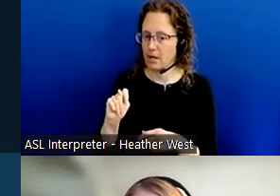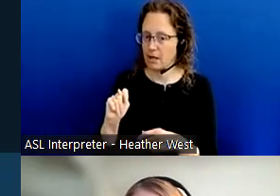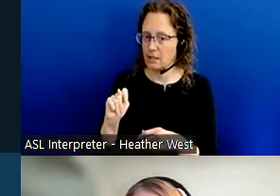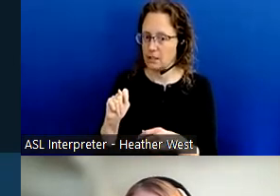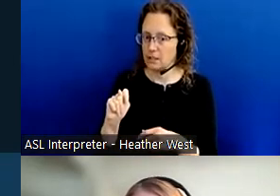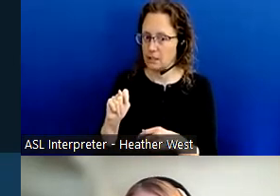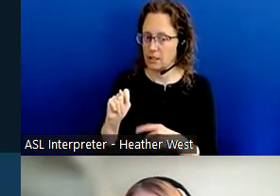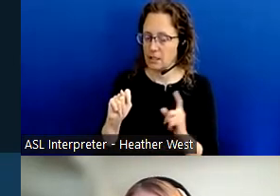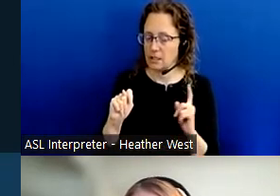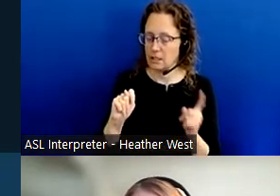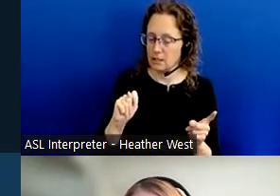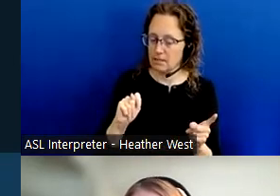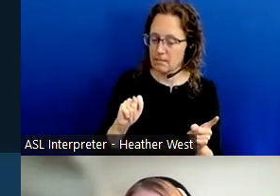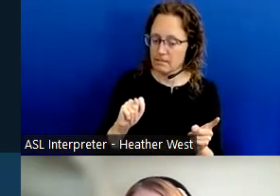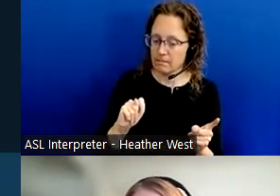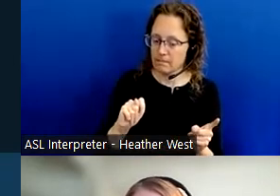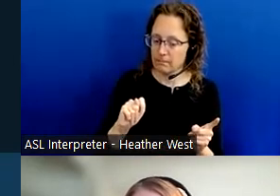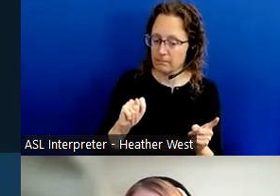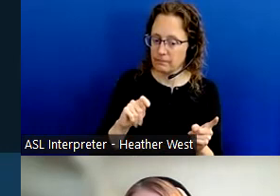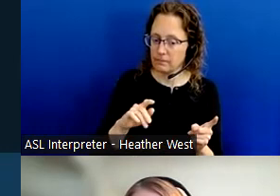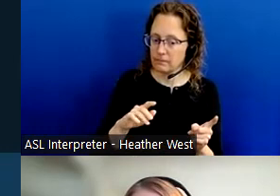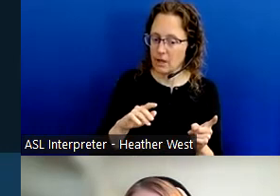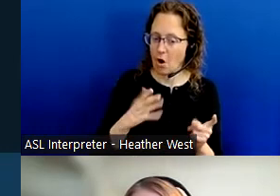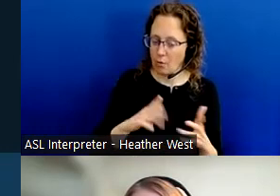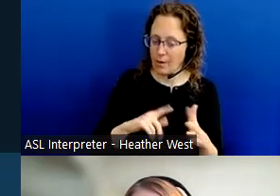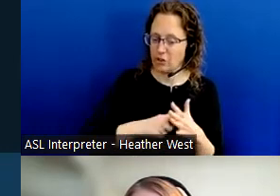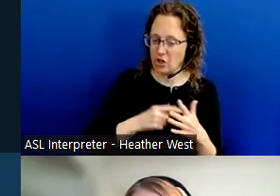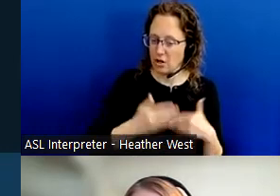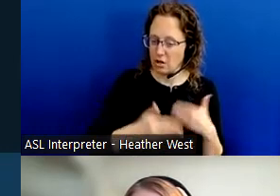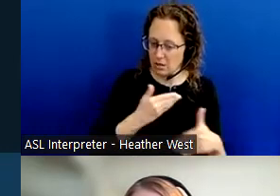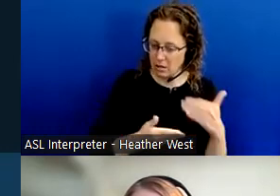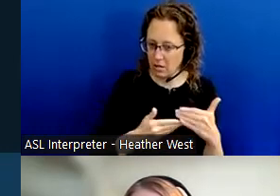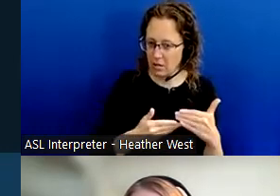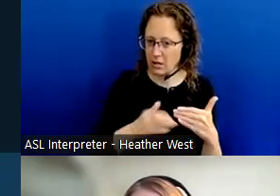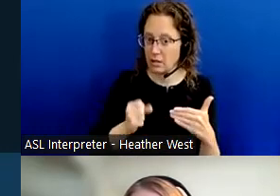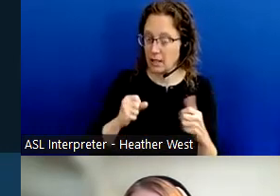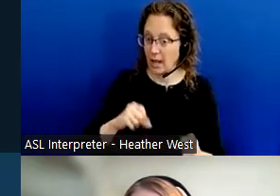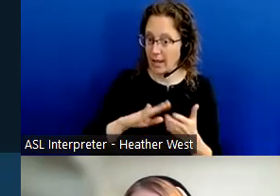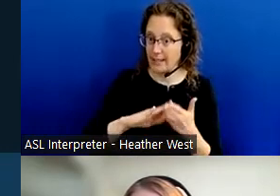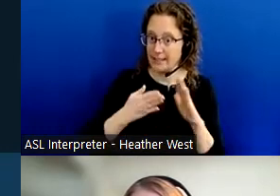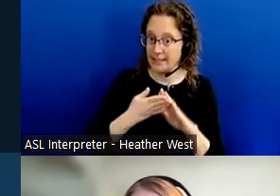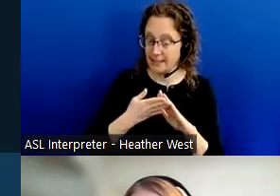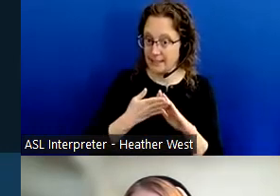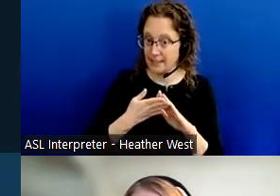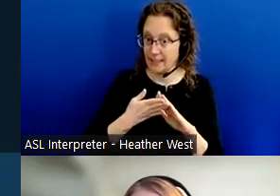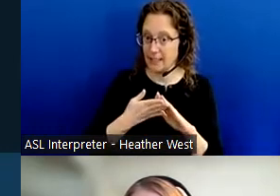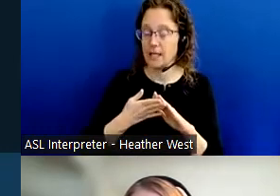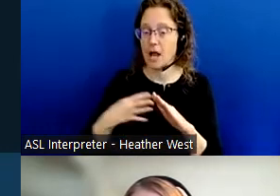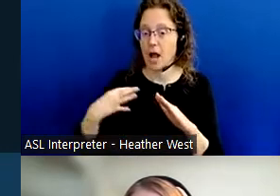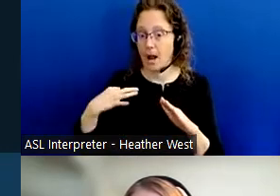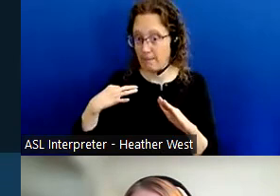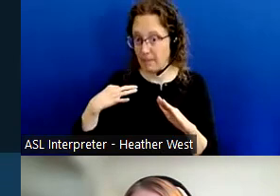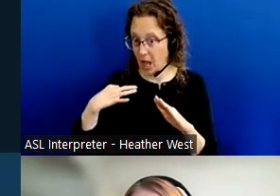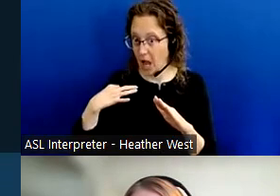the city be able to apply for funds to help increase the affordable component from 15% to at least 30%